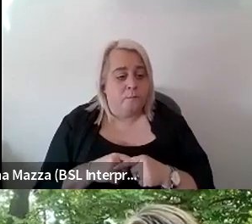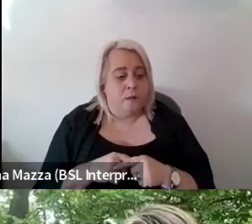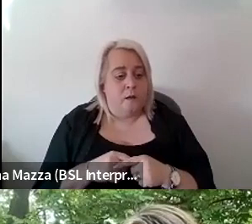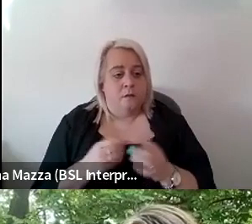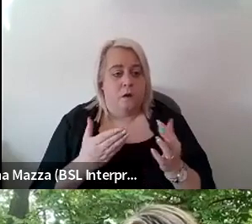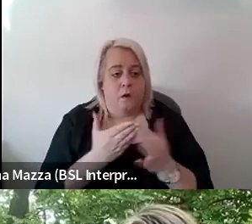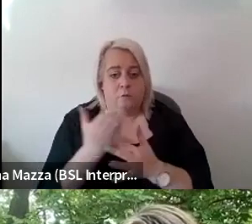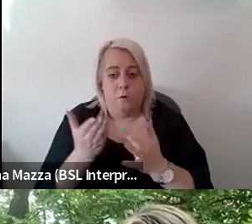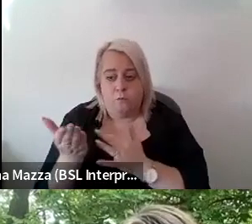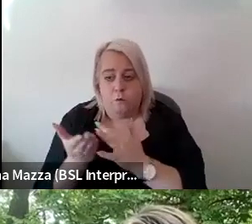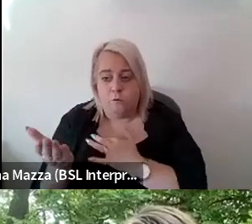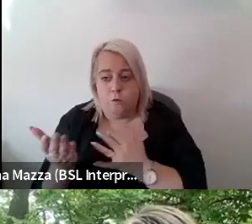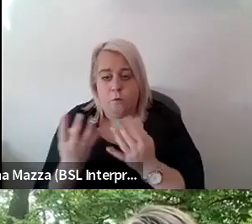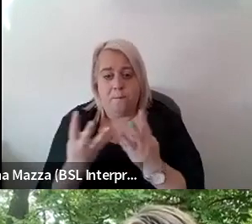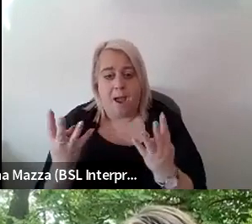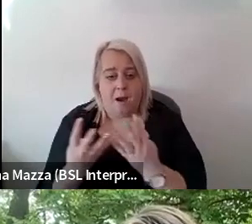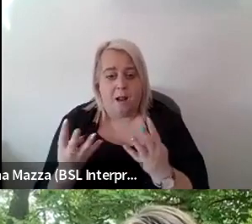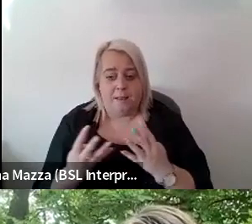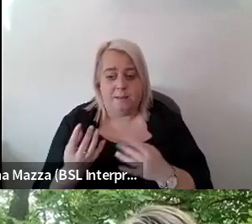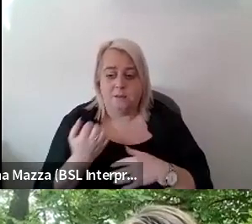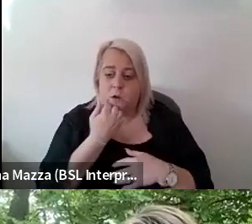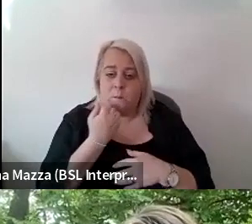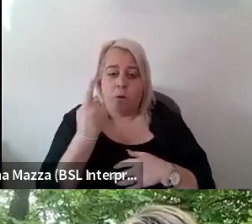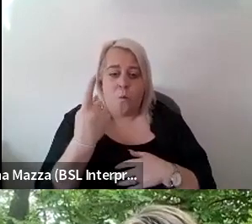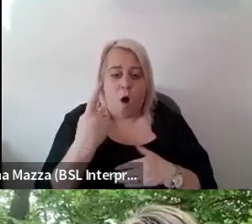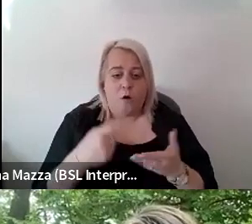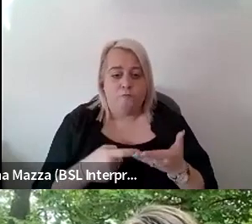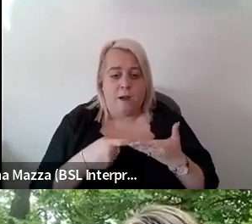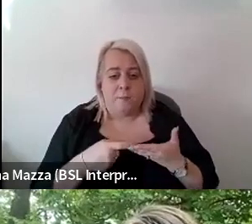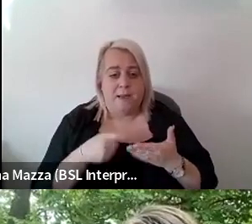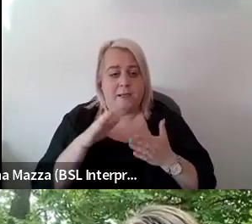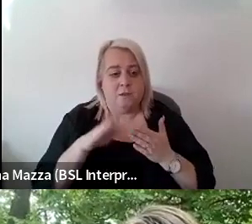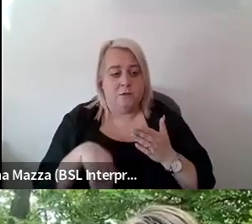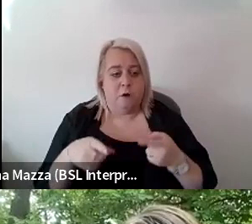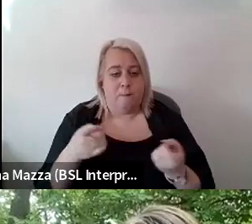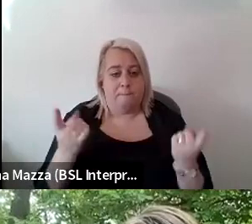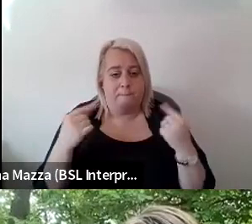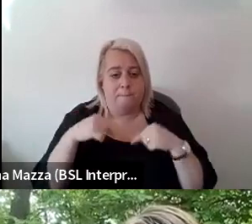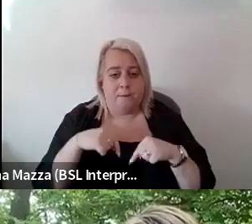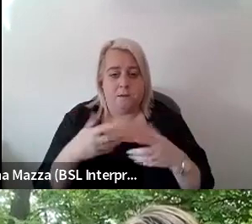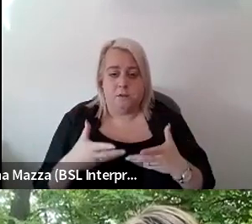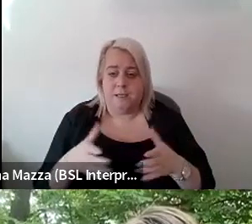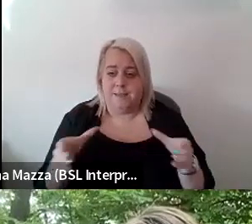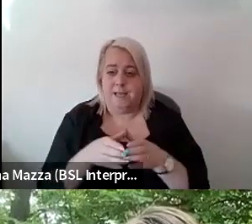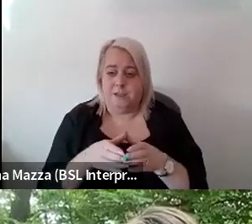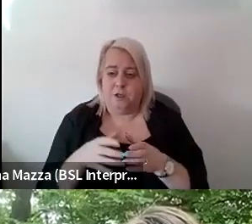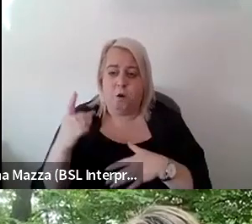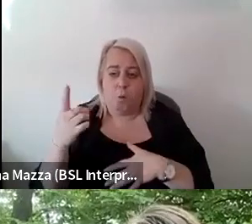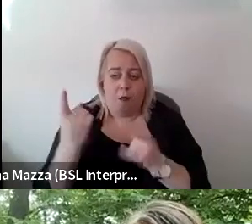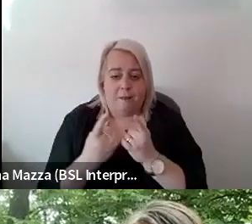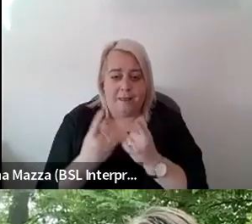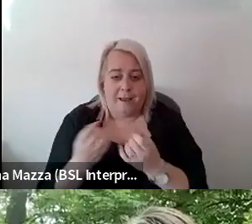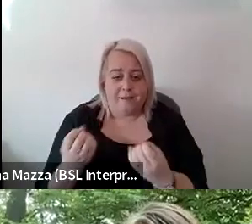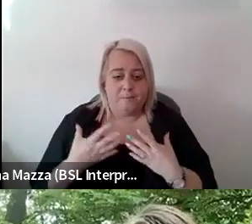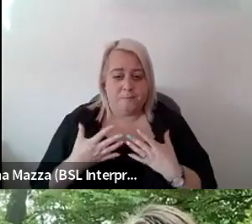panelists, what would be your sort of number one practical recommendation or takeaway for our audience from today's webinar? Starting